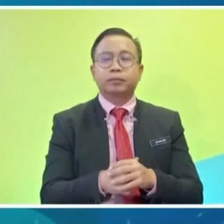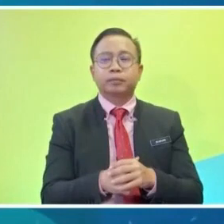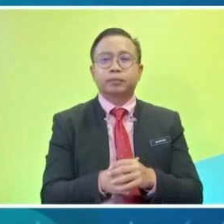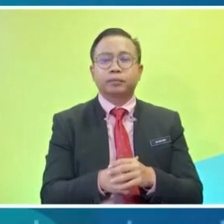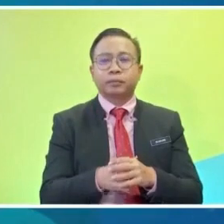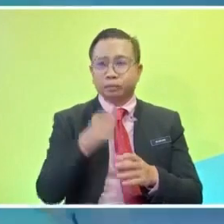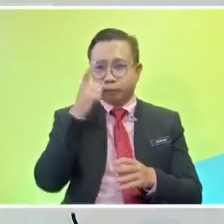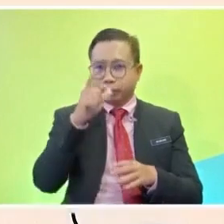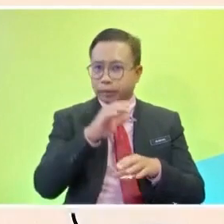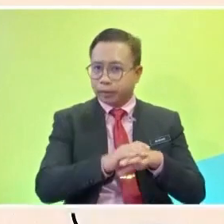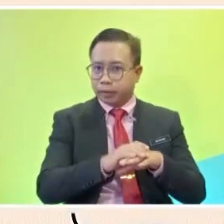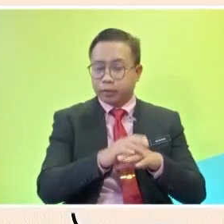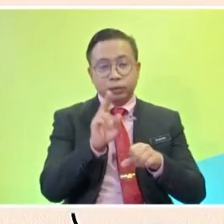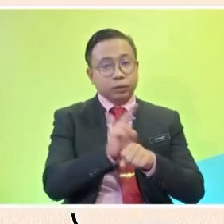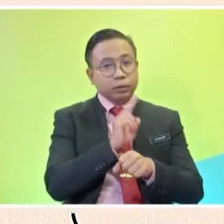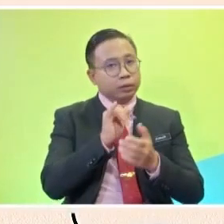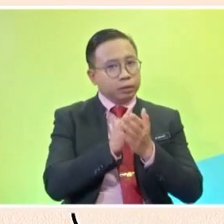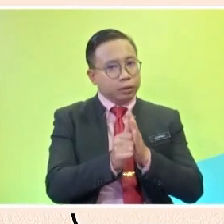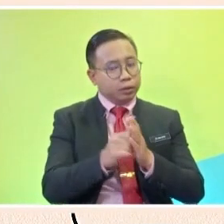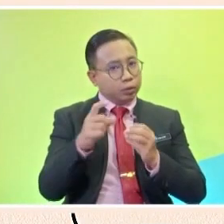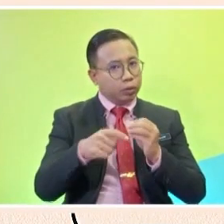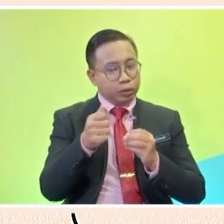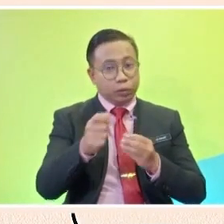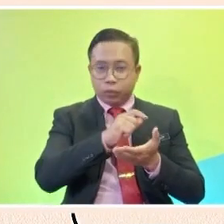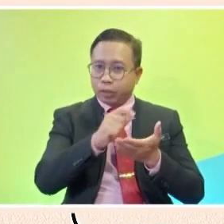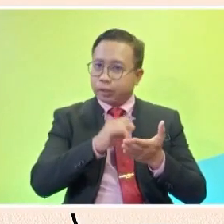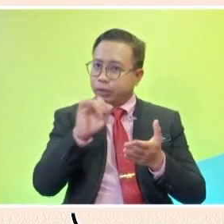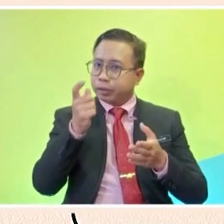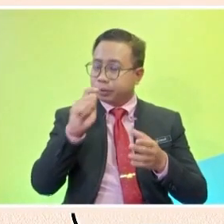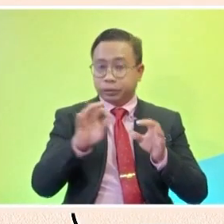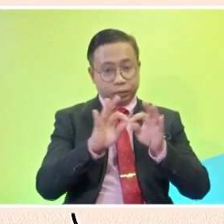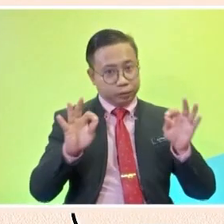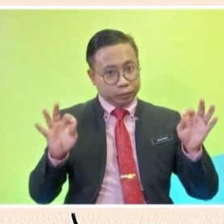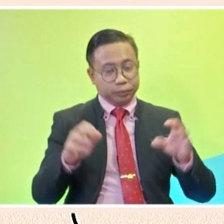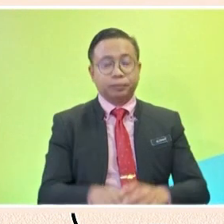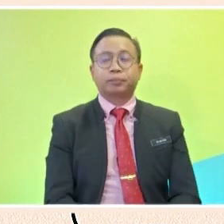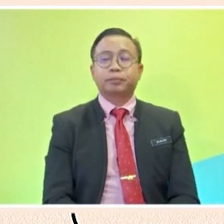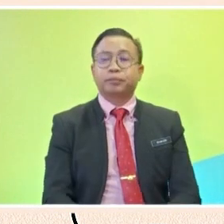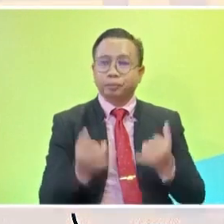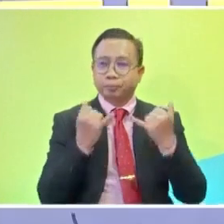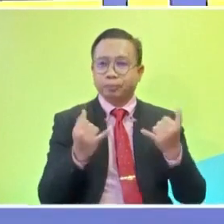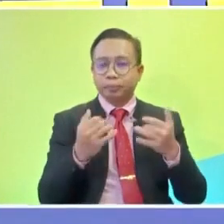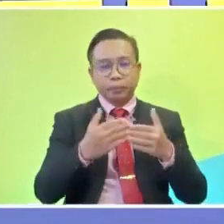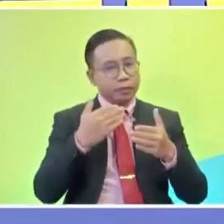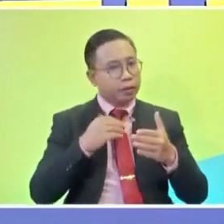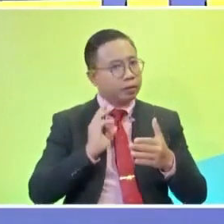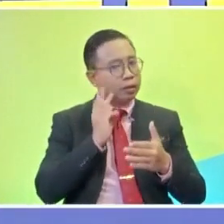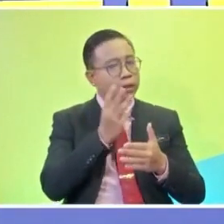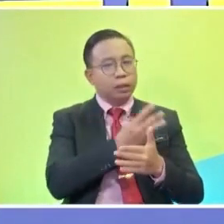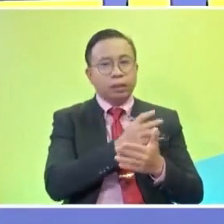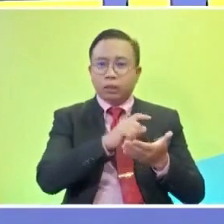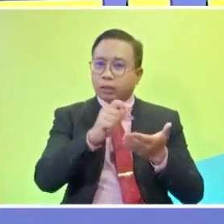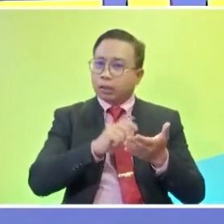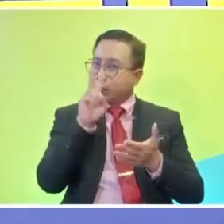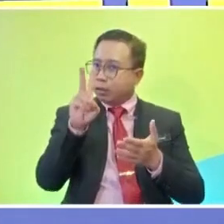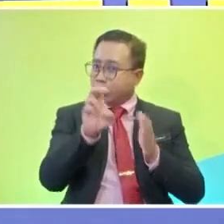you have to look at this because we're going to use this when we are writing the sentences. Okay, so now before we write, I'm just going to show you two